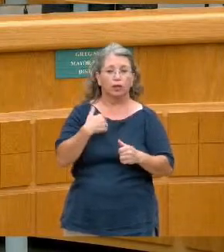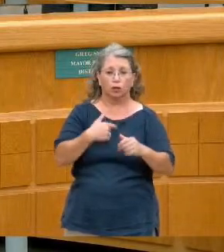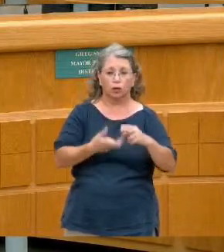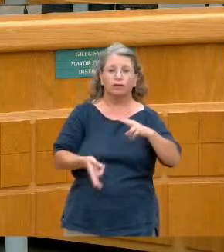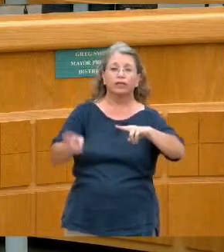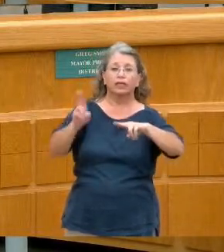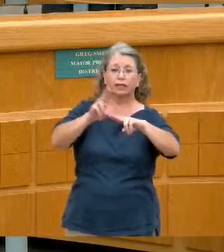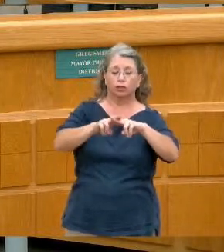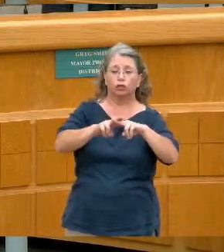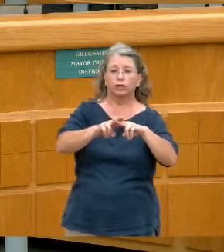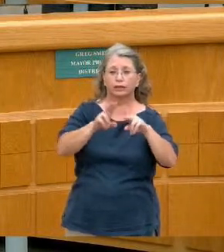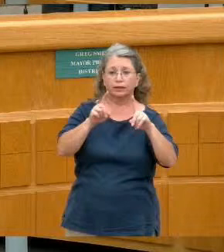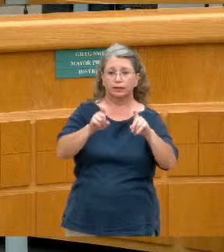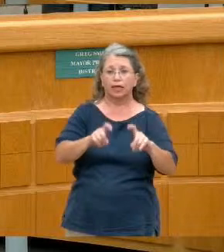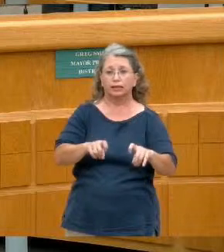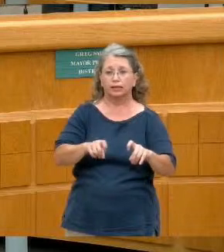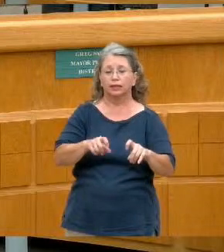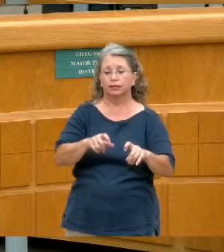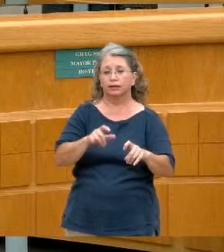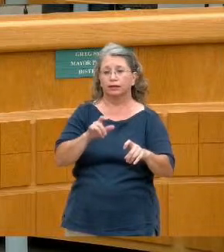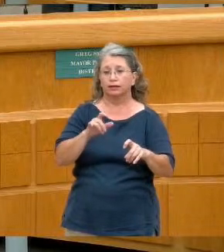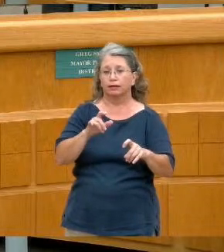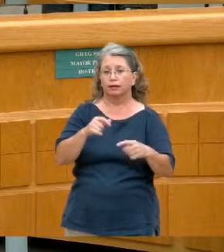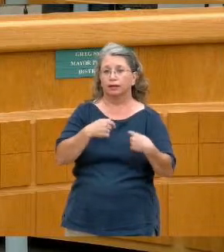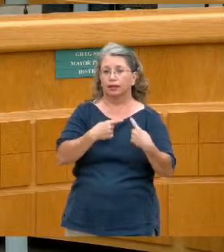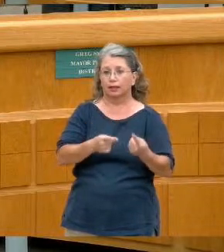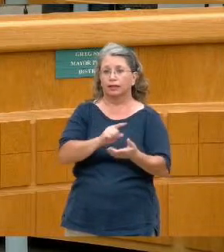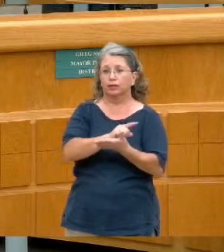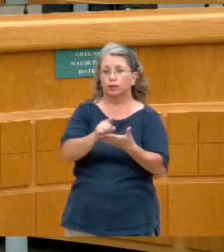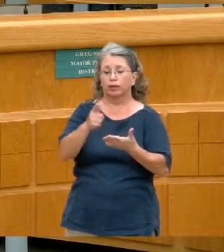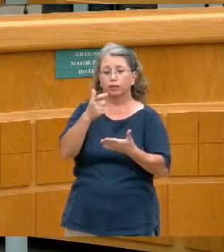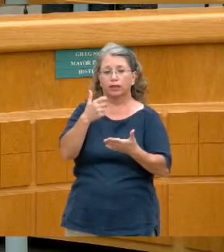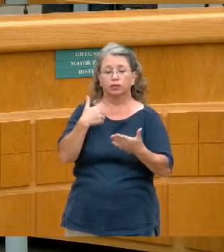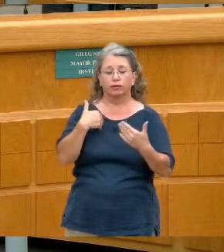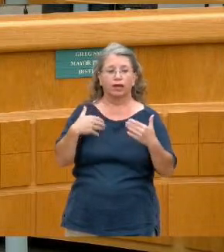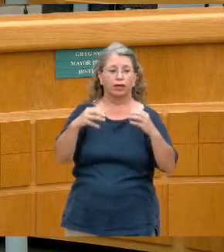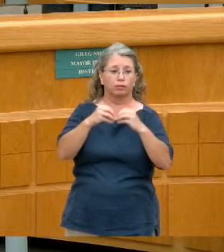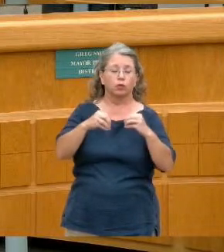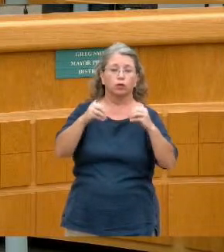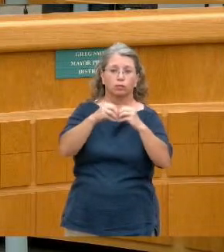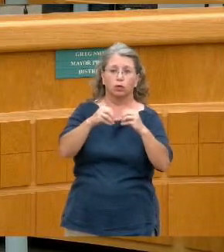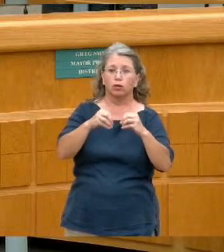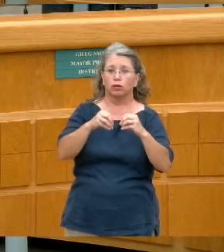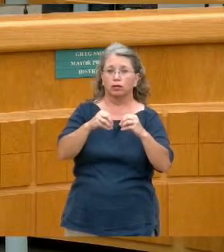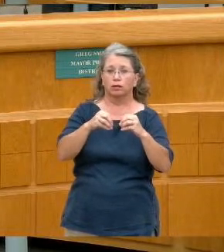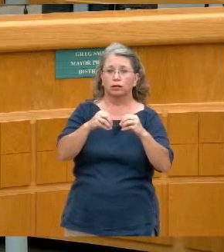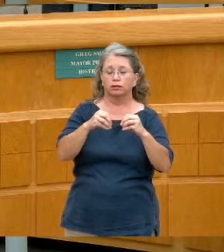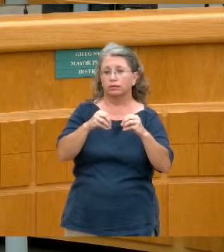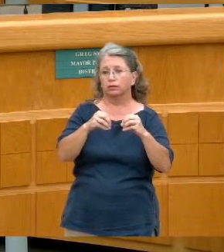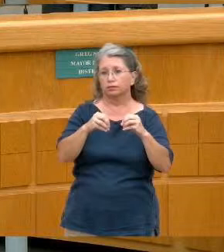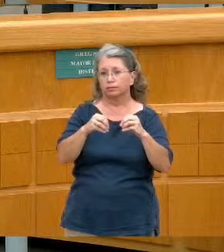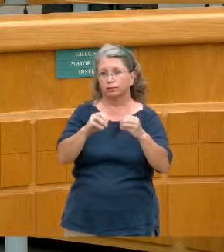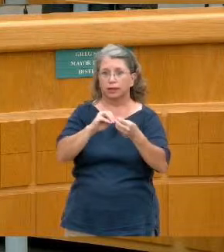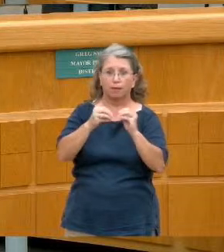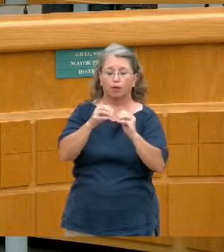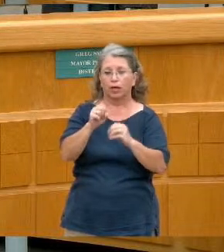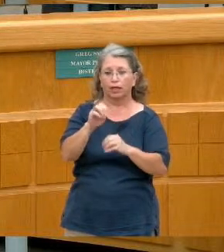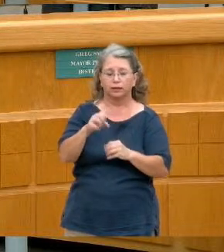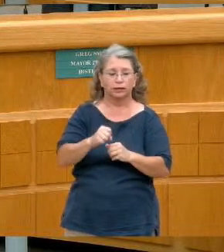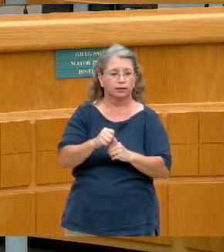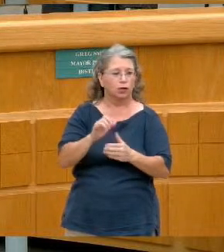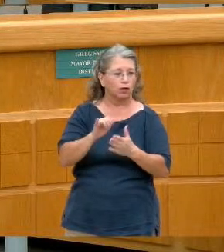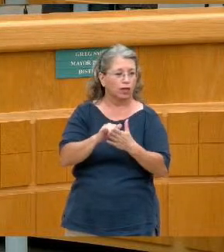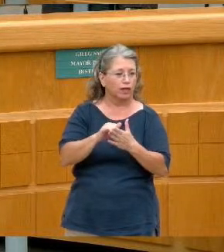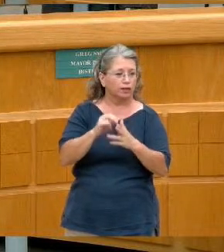increased testing given the community-wide outbreak that's taken place. Okay, so that's a quick rundown of the